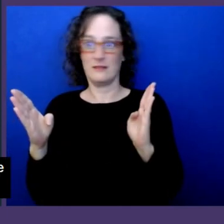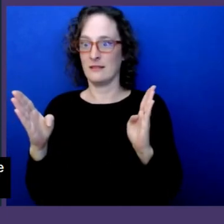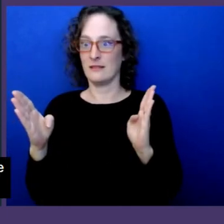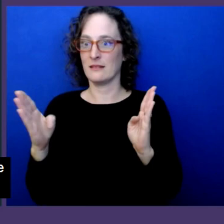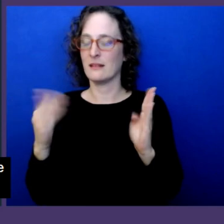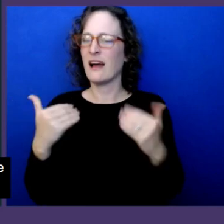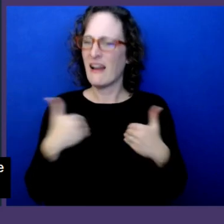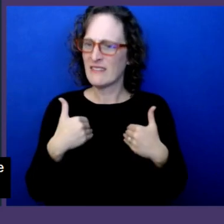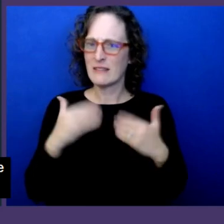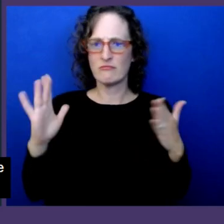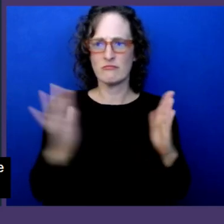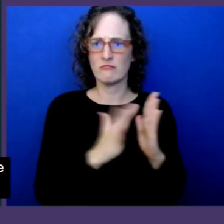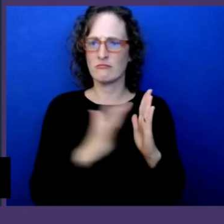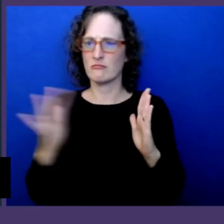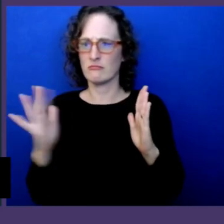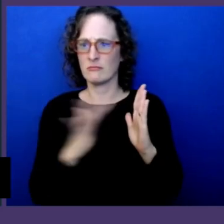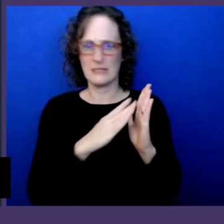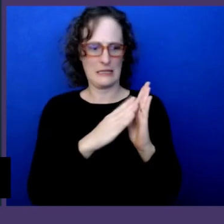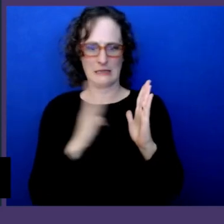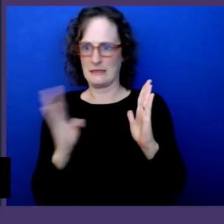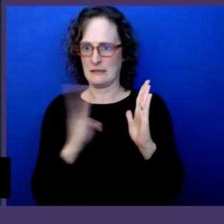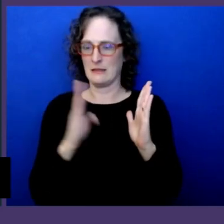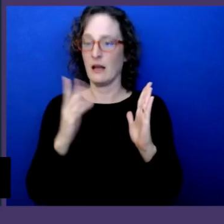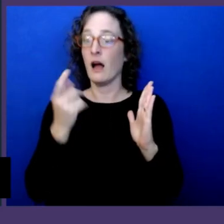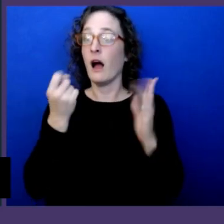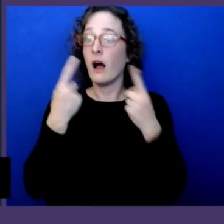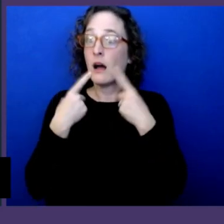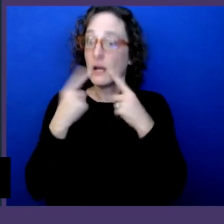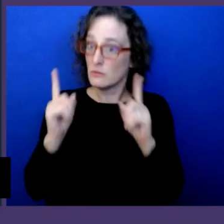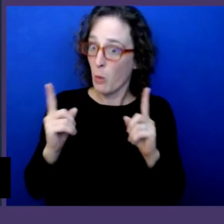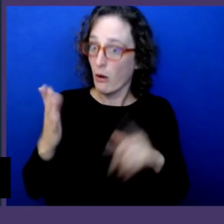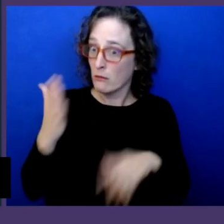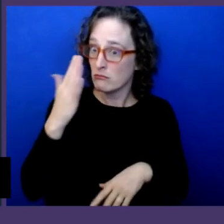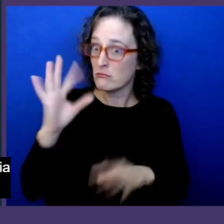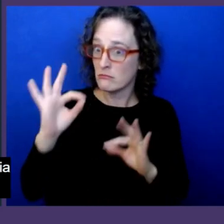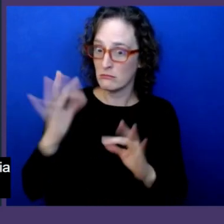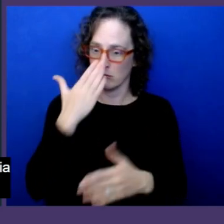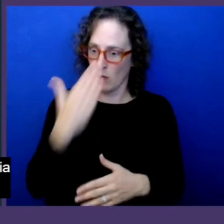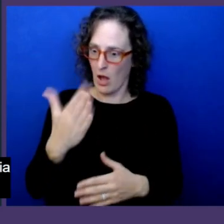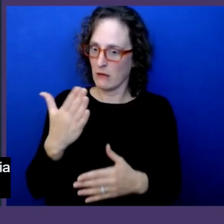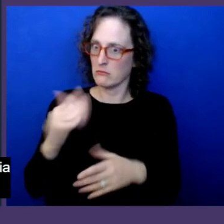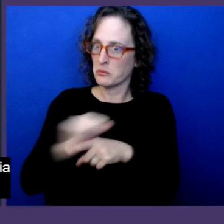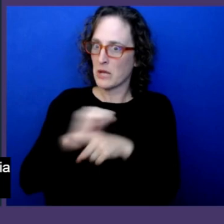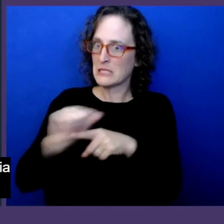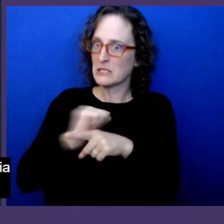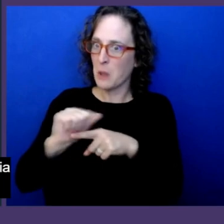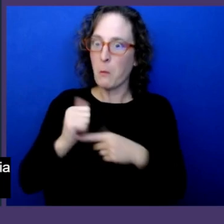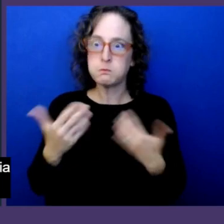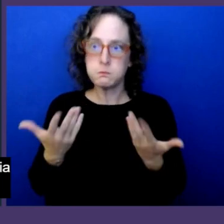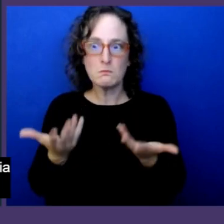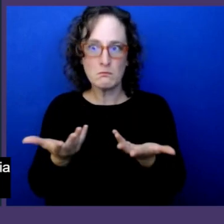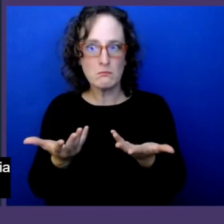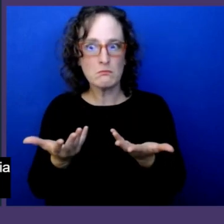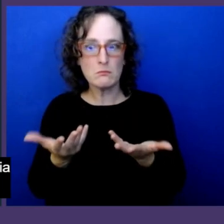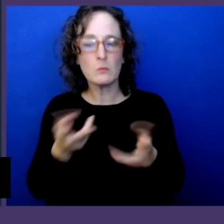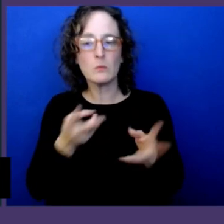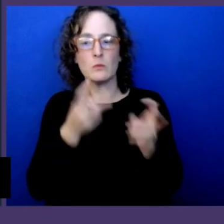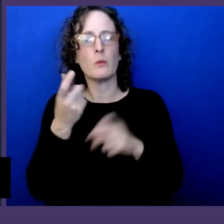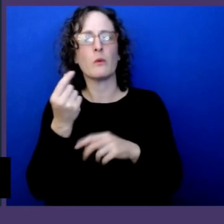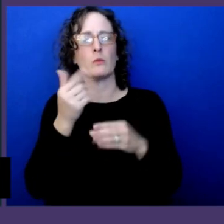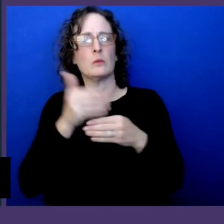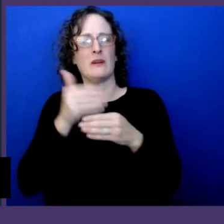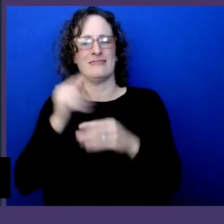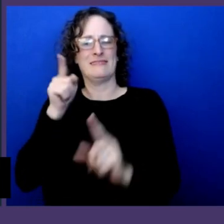well in practice. As I mentioned, the context window of a transformer is its working memory. If you can load the working memory with